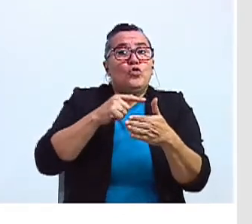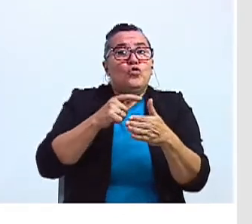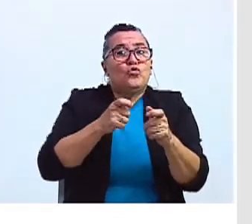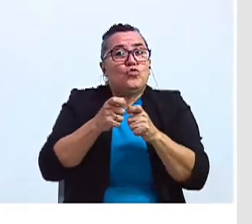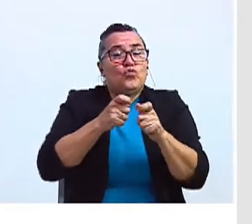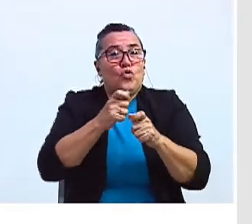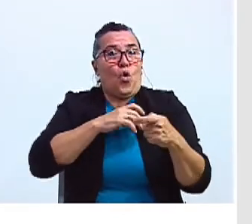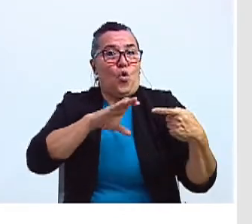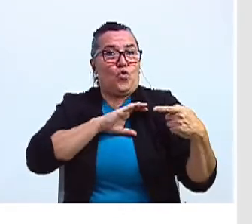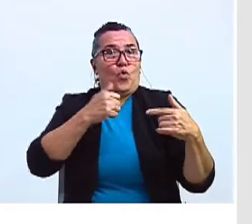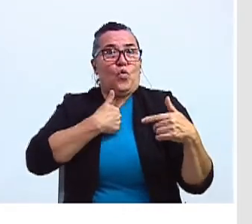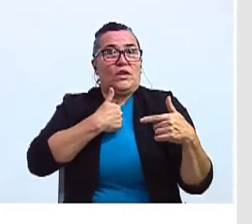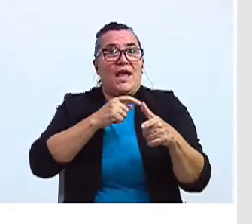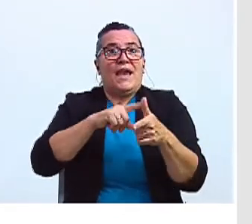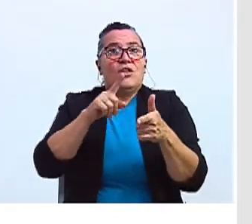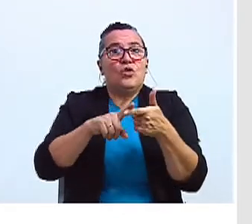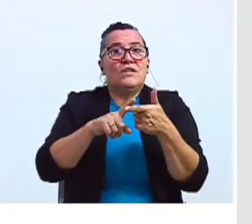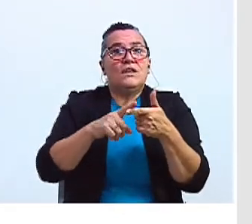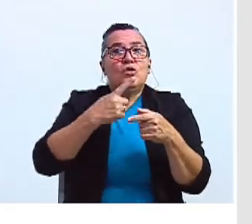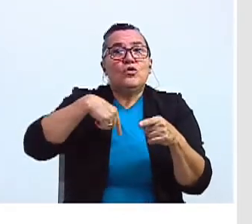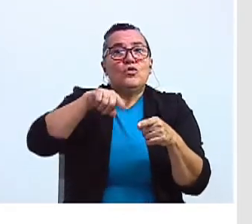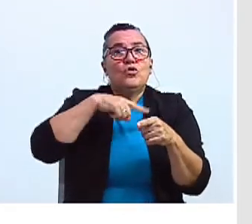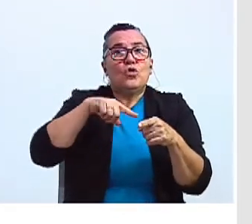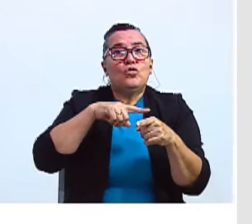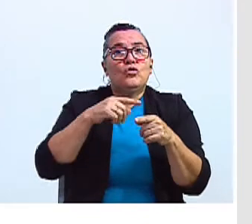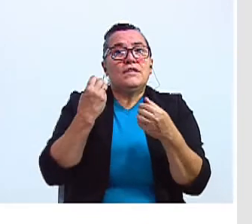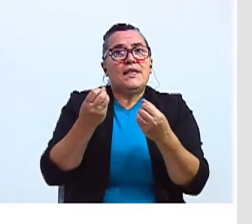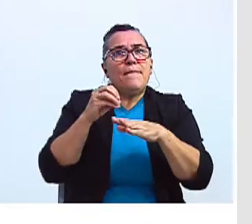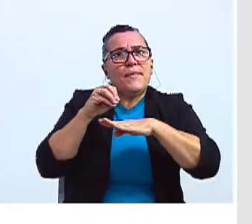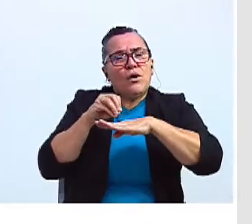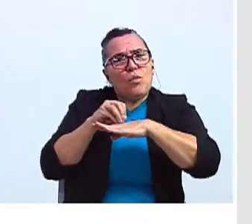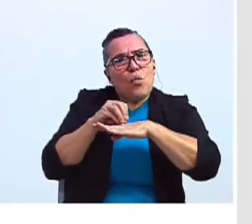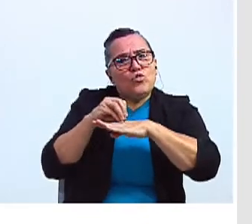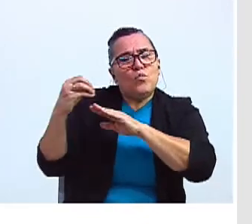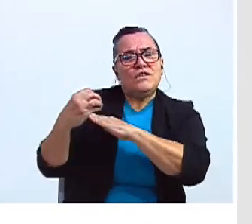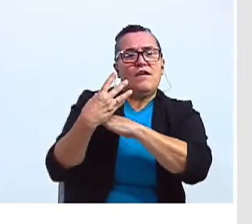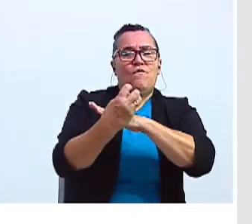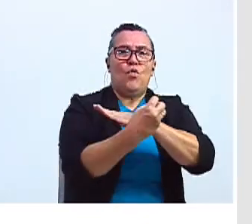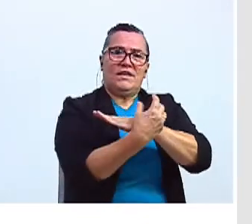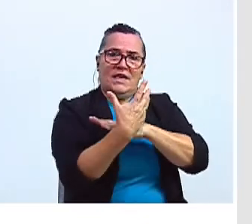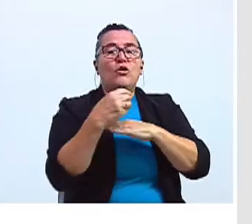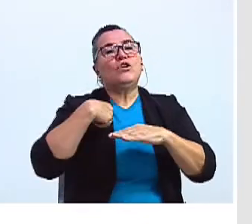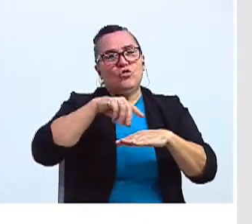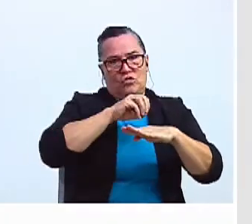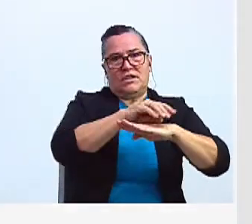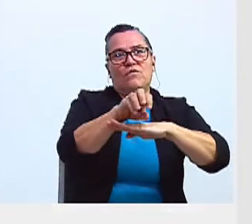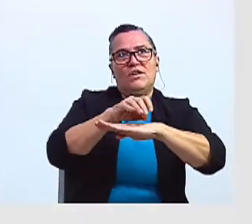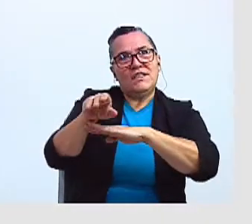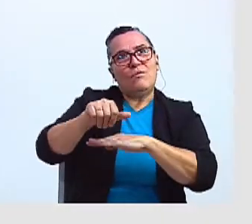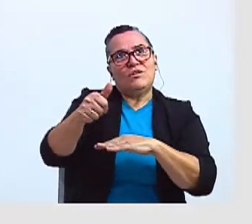are often unaware that we are influenced at all. Okay, now